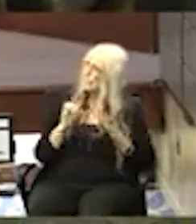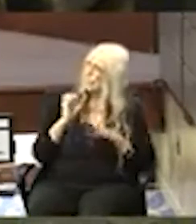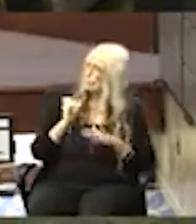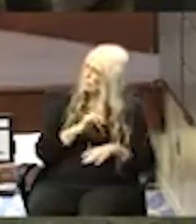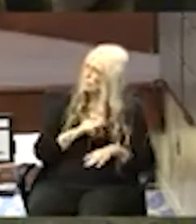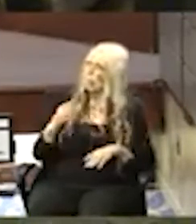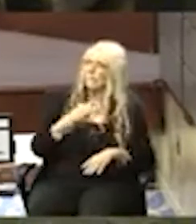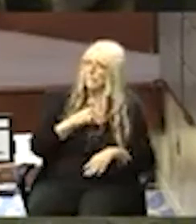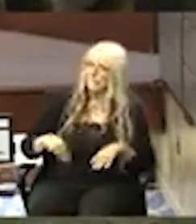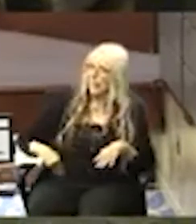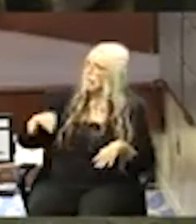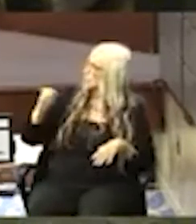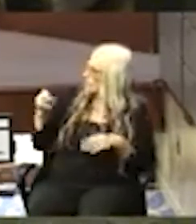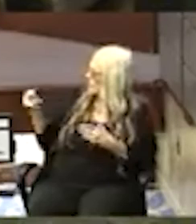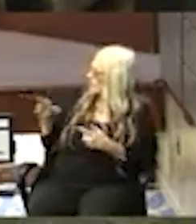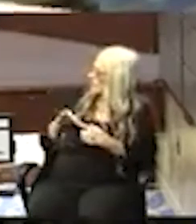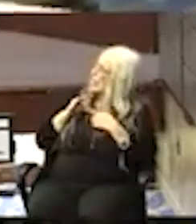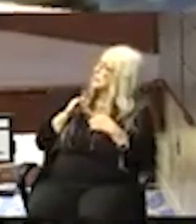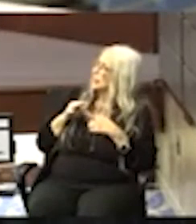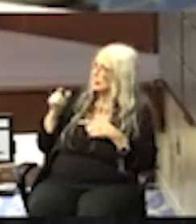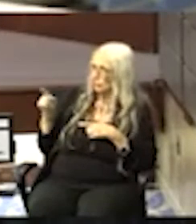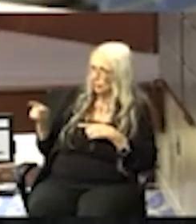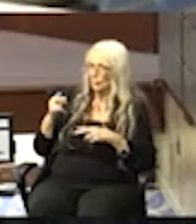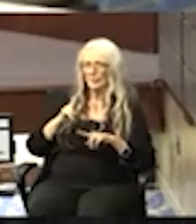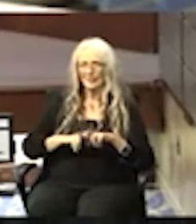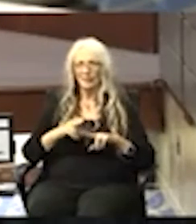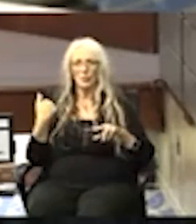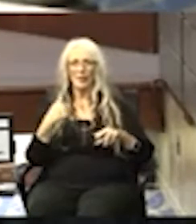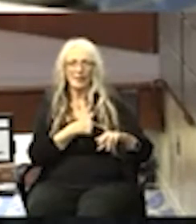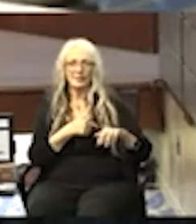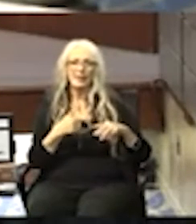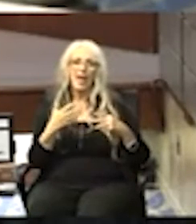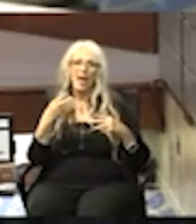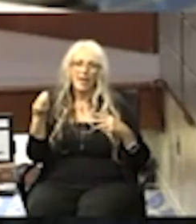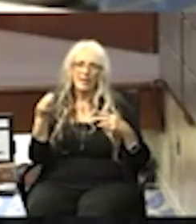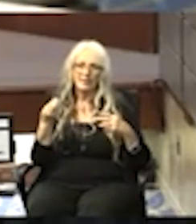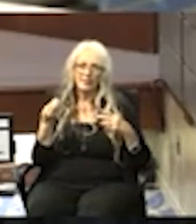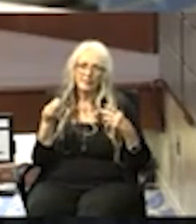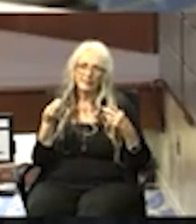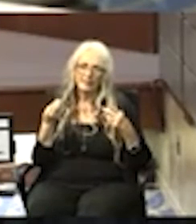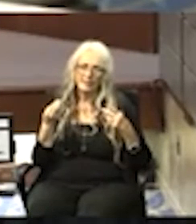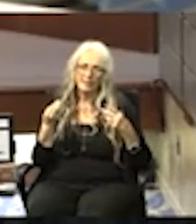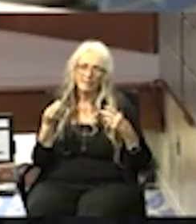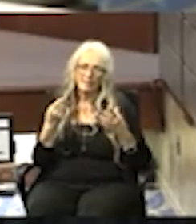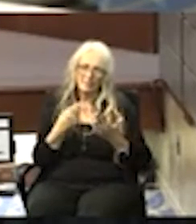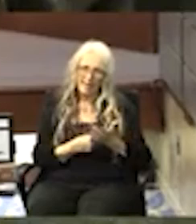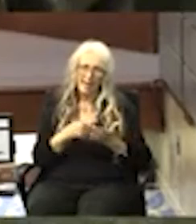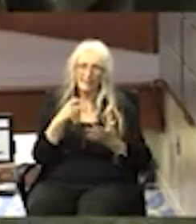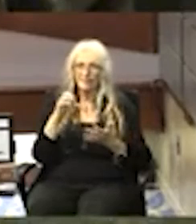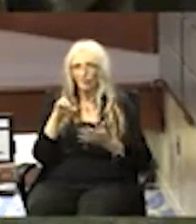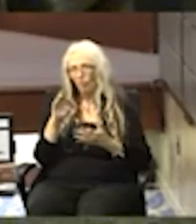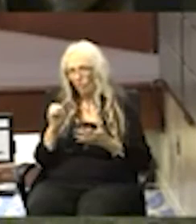mayor, Jonathan, especially you. You've been sitting right there with us. And our task force is